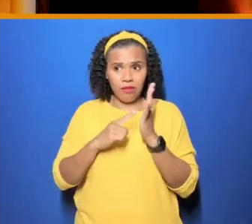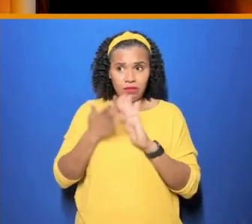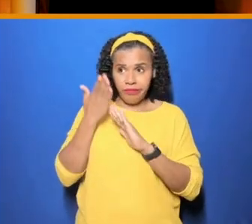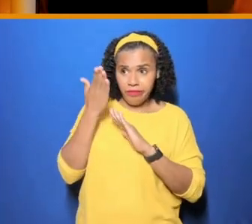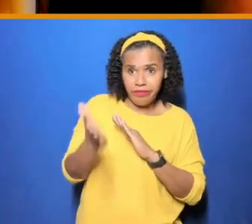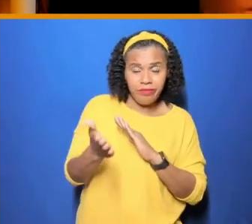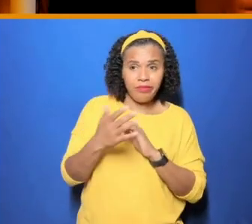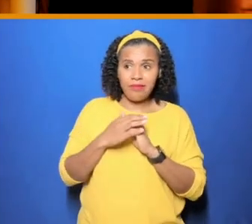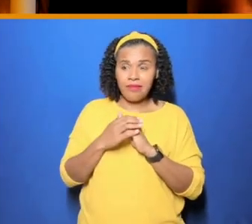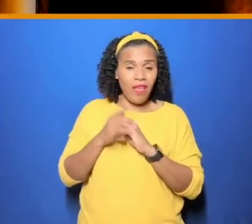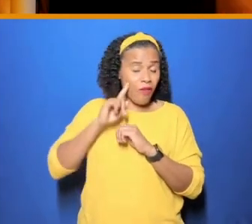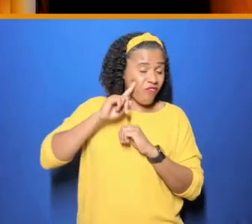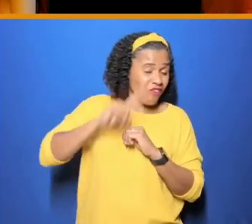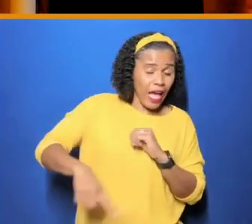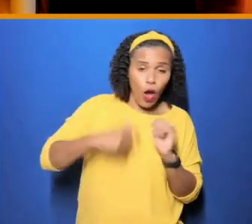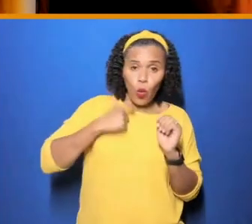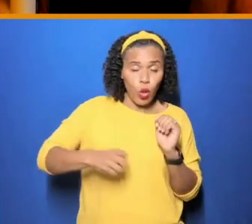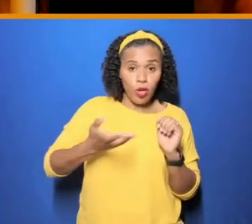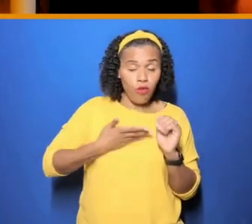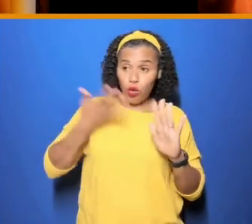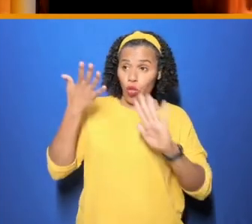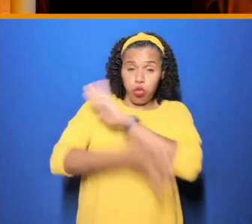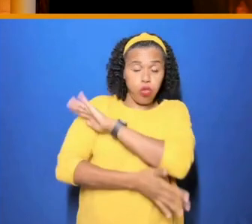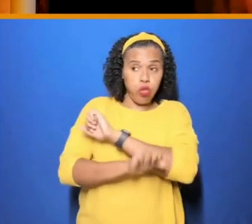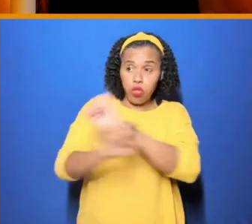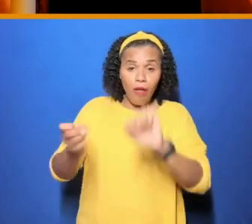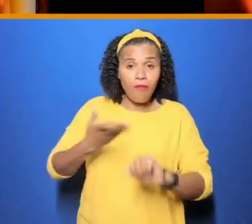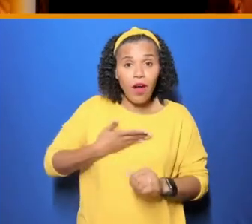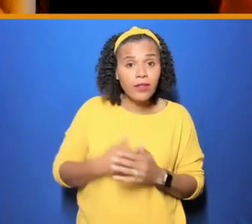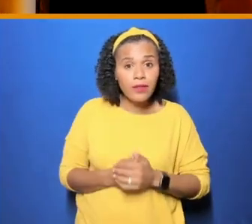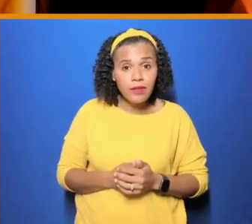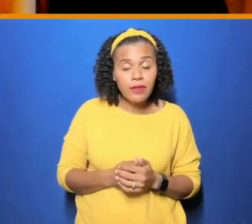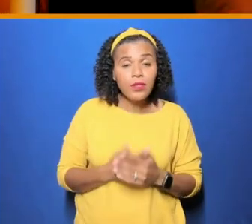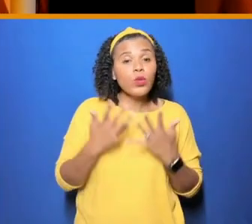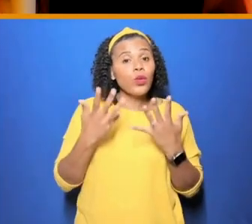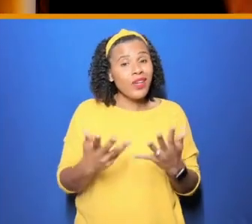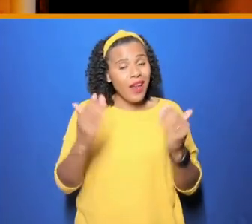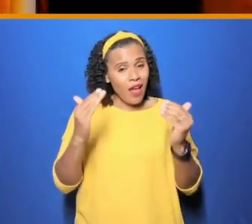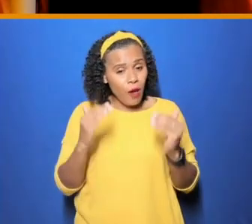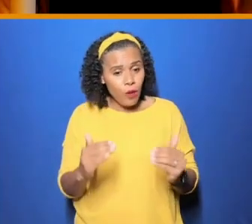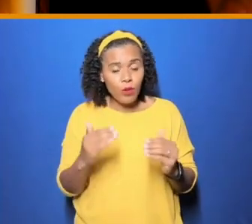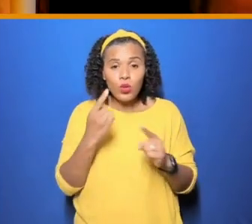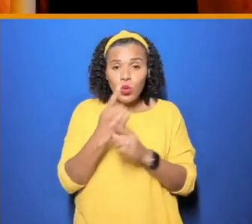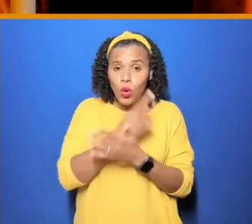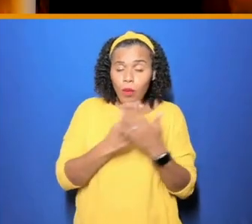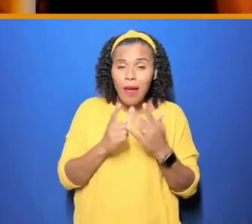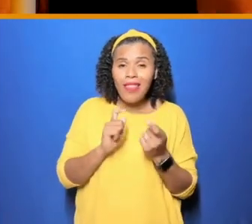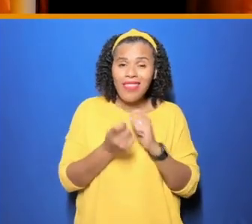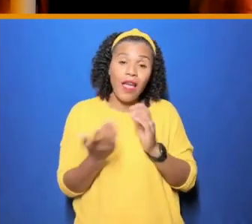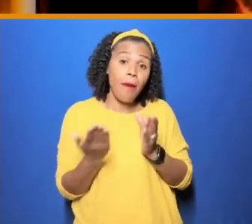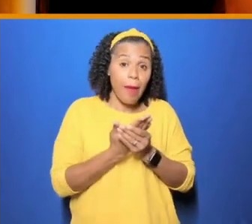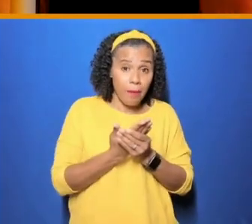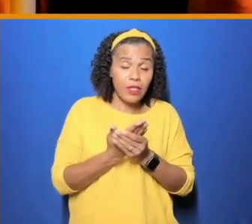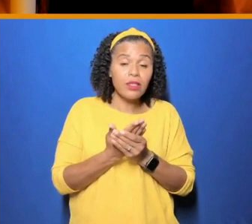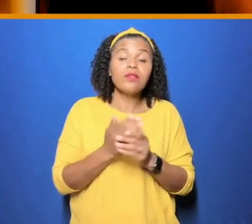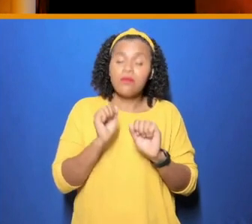ignored human rights altogether. So coming on to the amendment, yes, I think we're perfectly